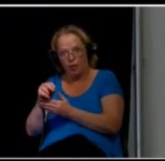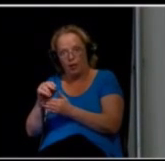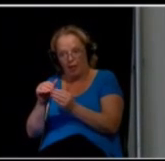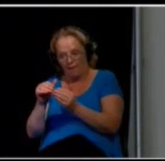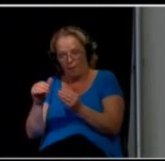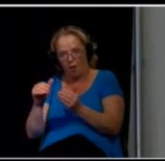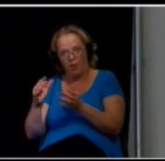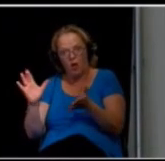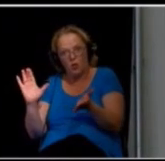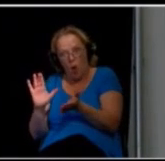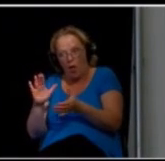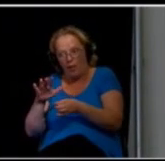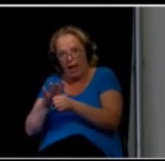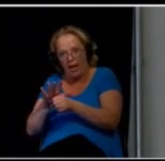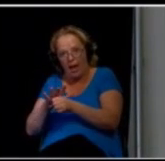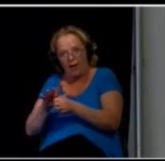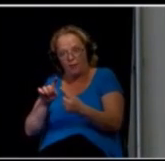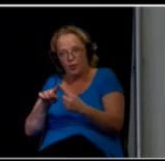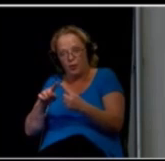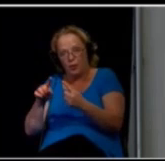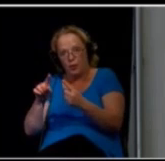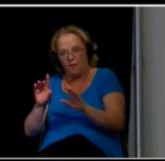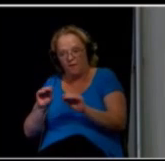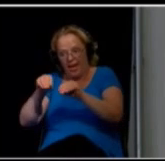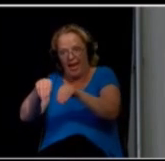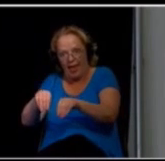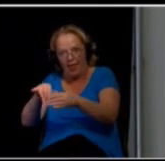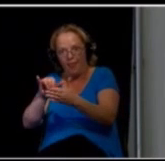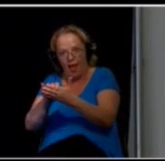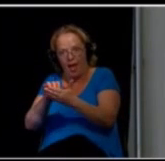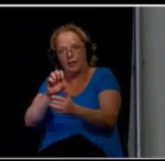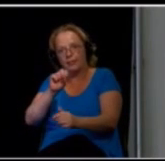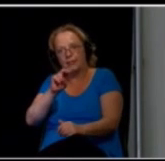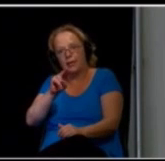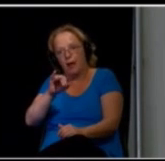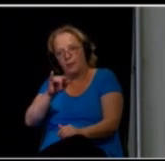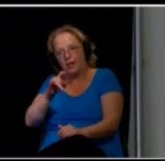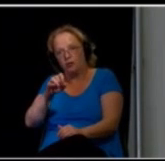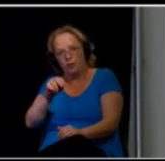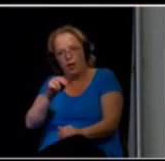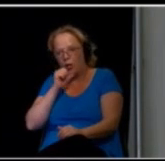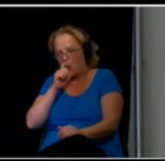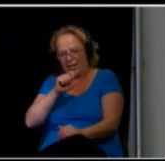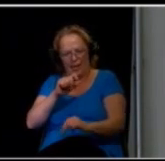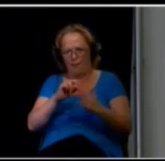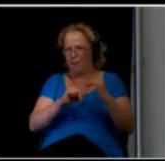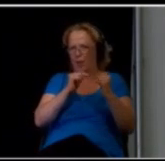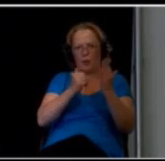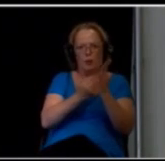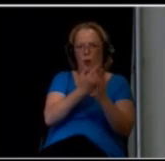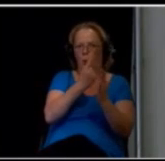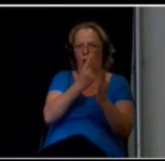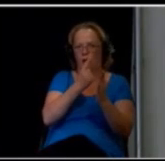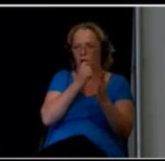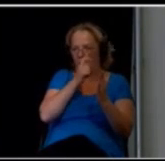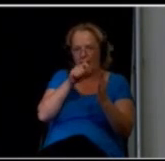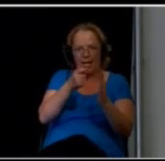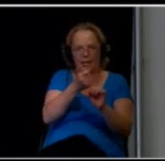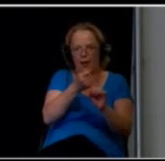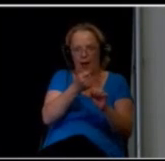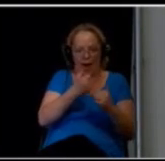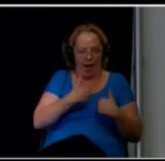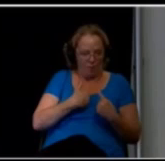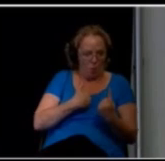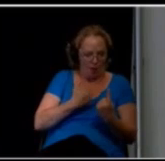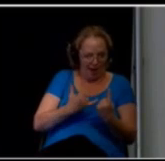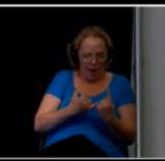substation. This is a very big deal, because it means that they do not have to create a new substation or expand the existing substation.